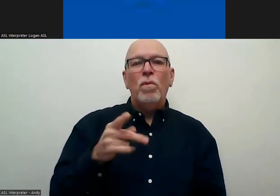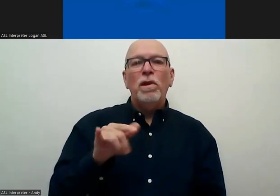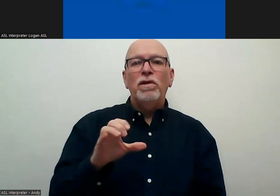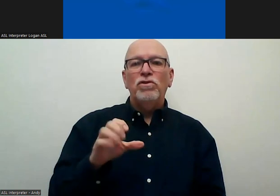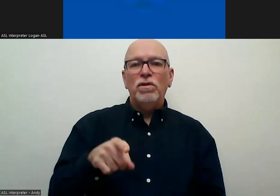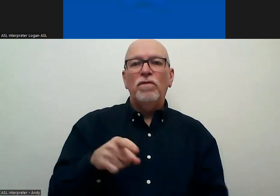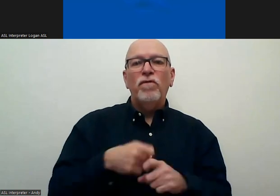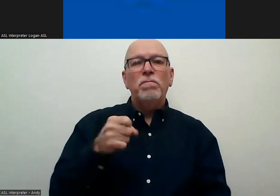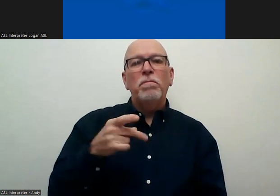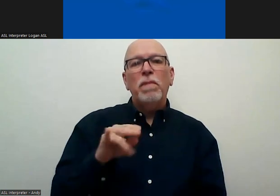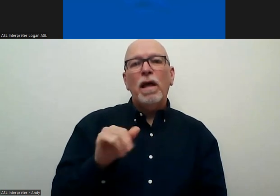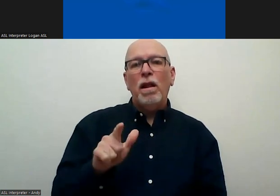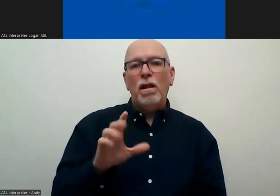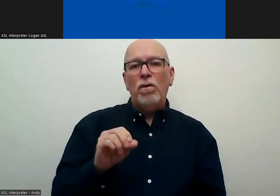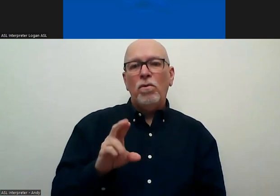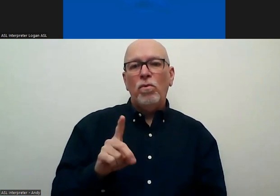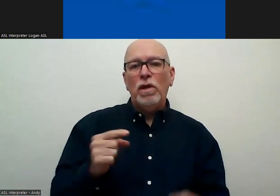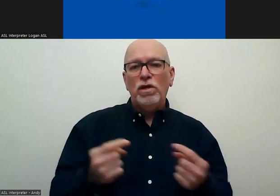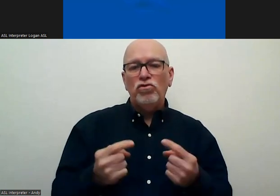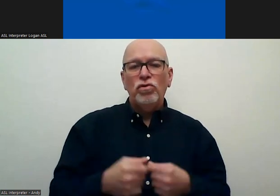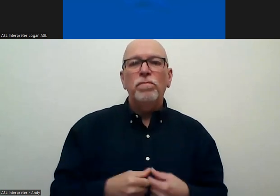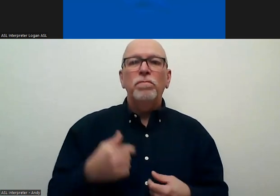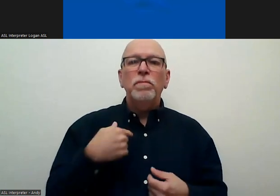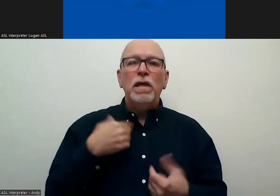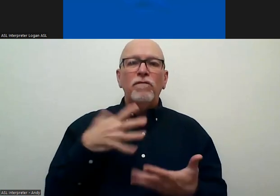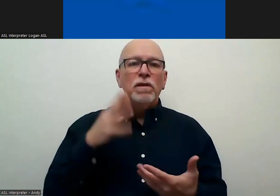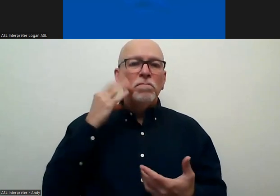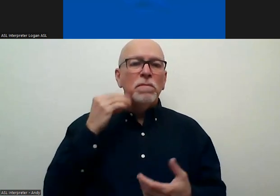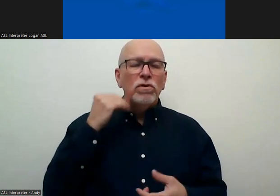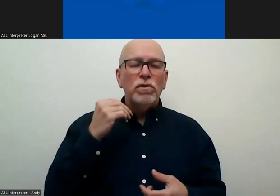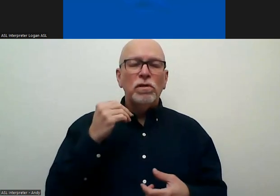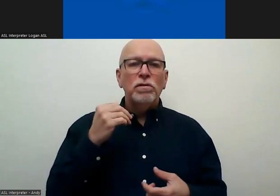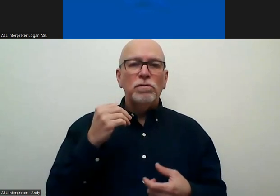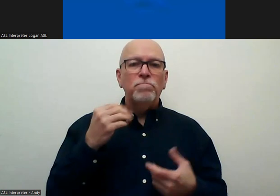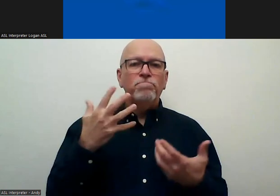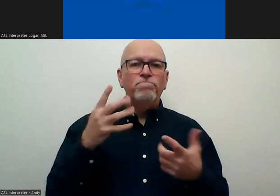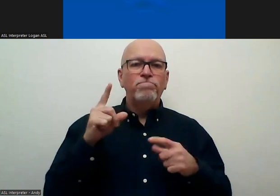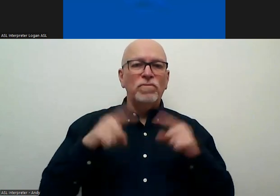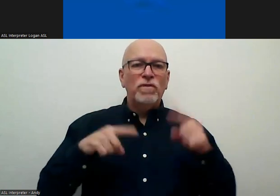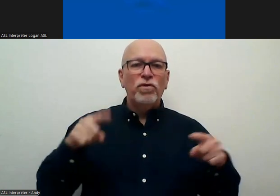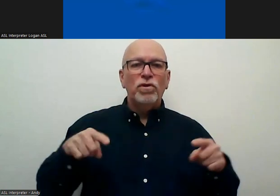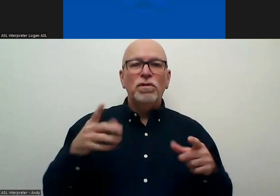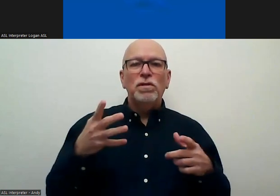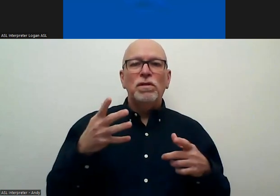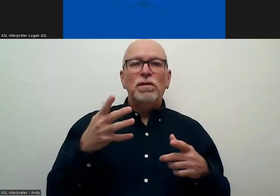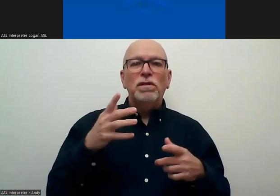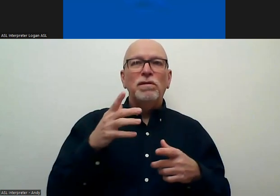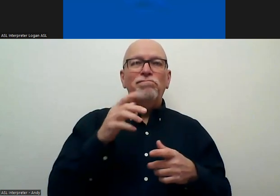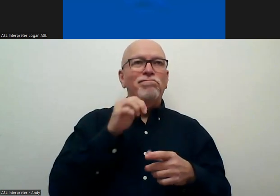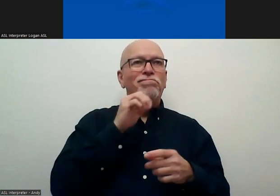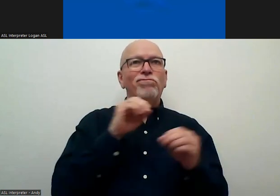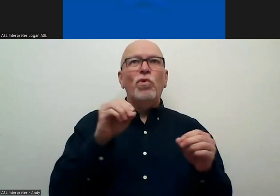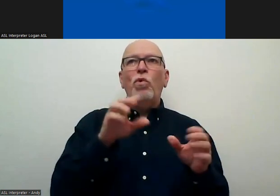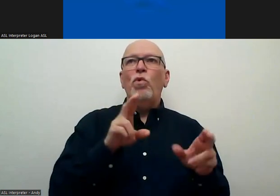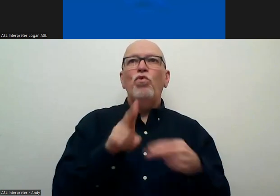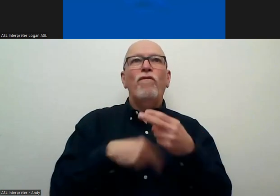cord injury i've experienced quite a diversity of lack of universal design in